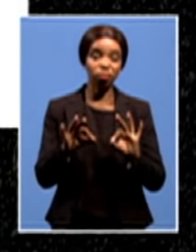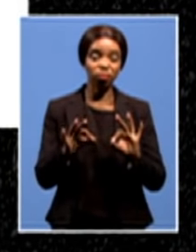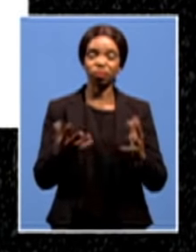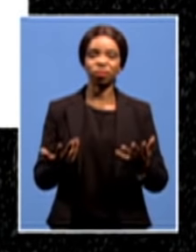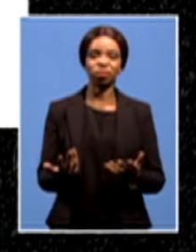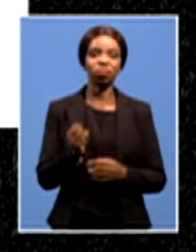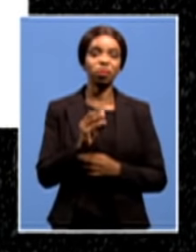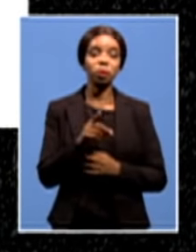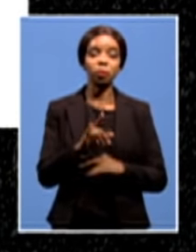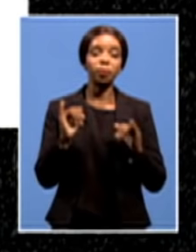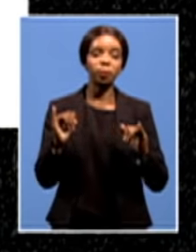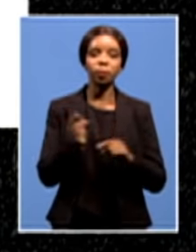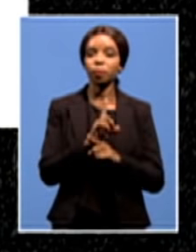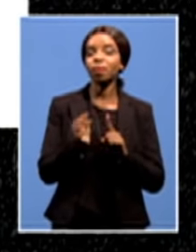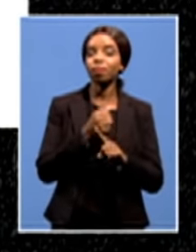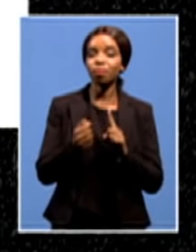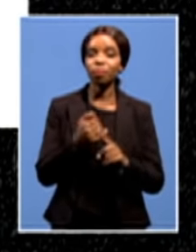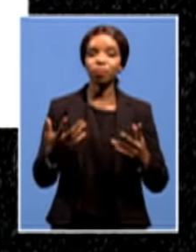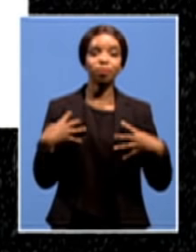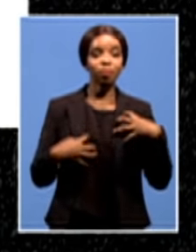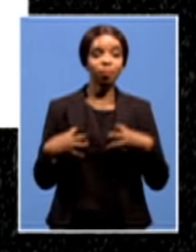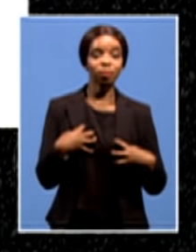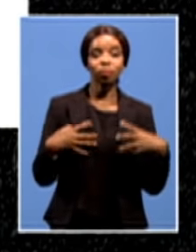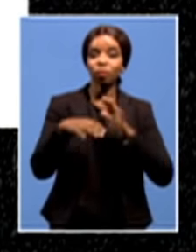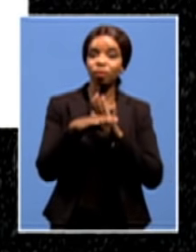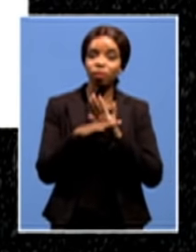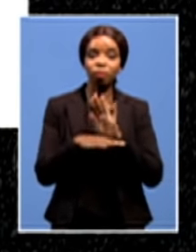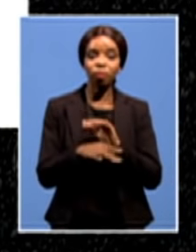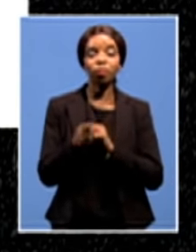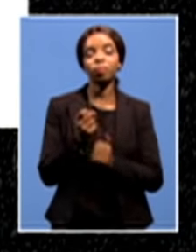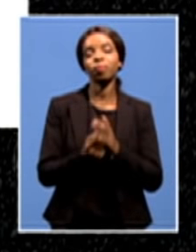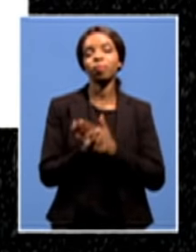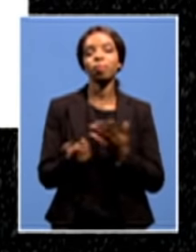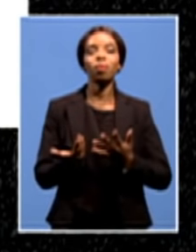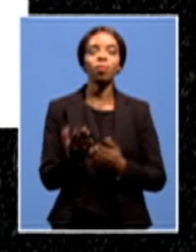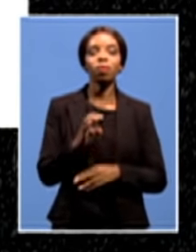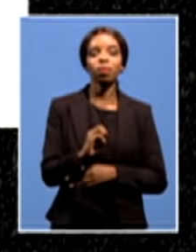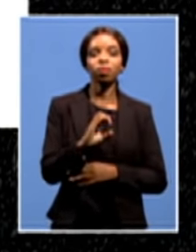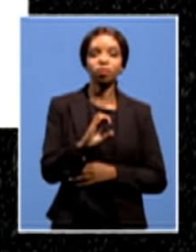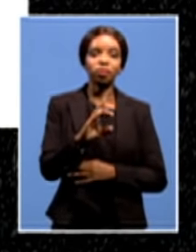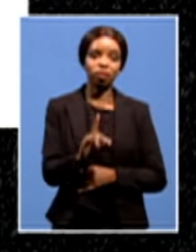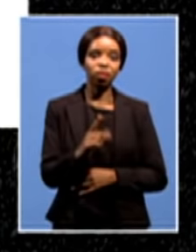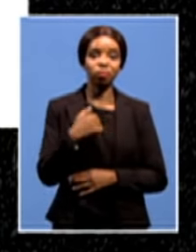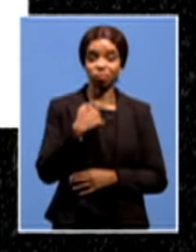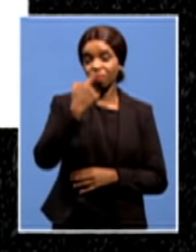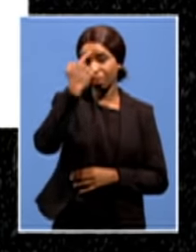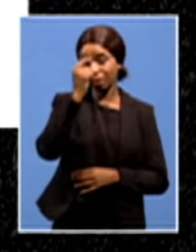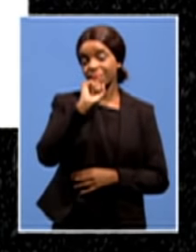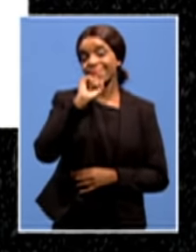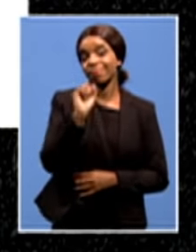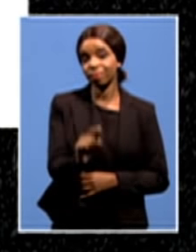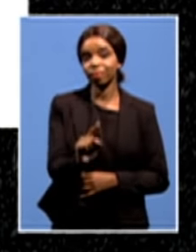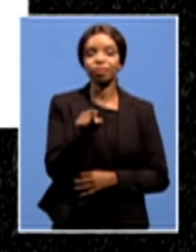deals with abuse and emotional problems, yet they put in early childhood development with them. And I think that's exactly why